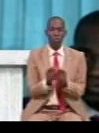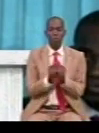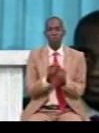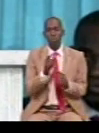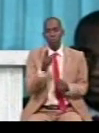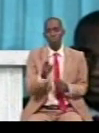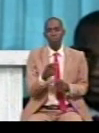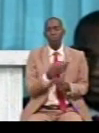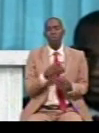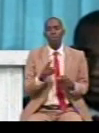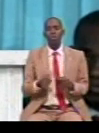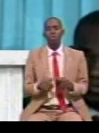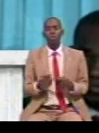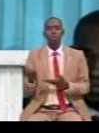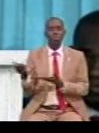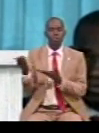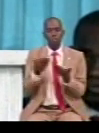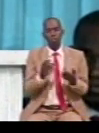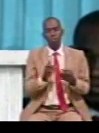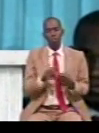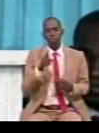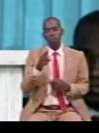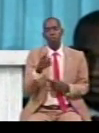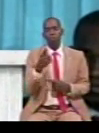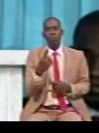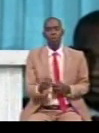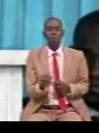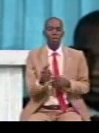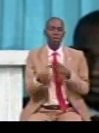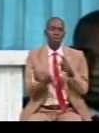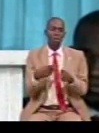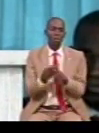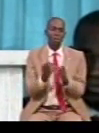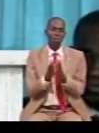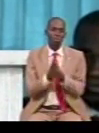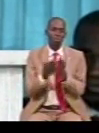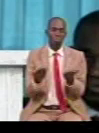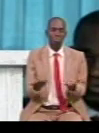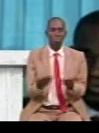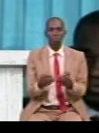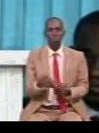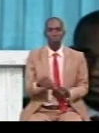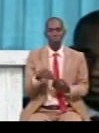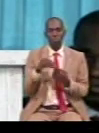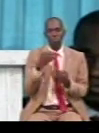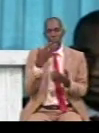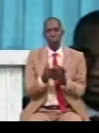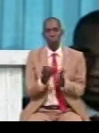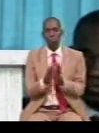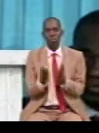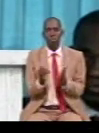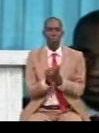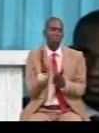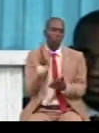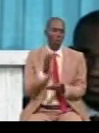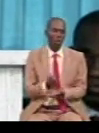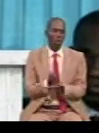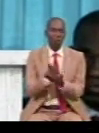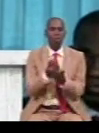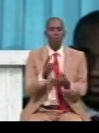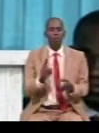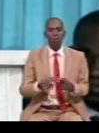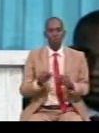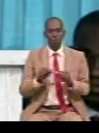materials that you will need that will help you in your journey, in your spiritual pilgrimage. As you journey